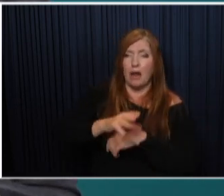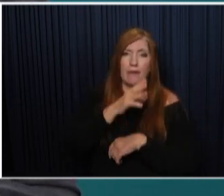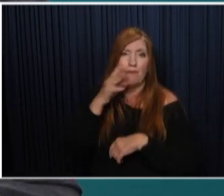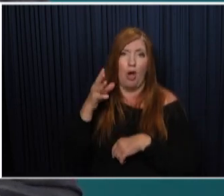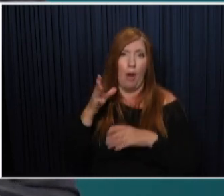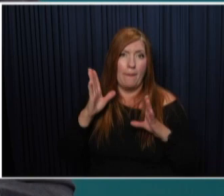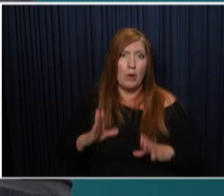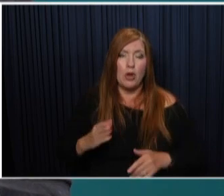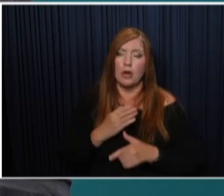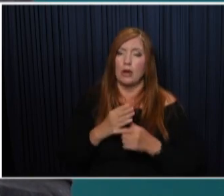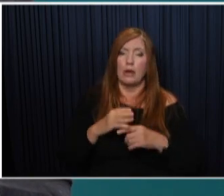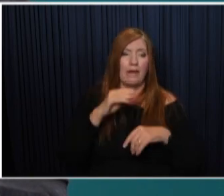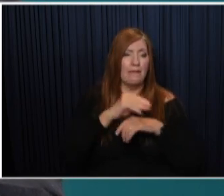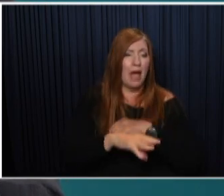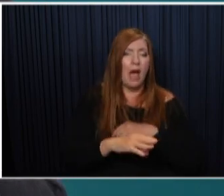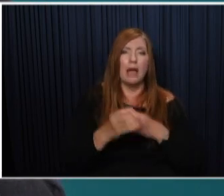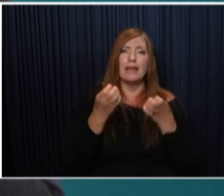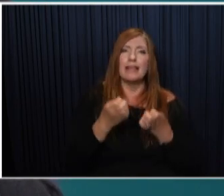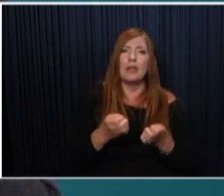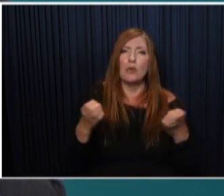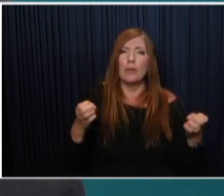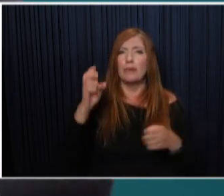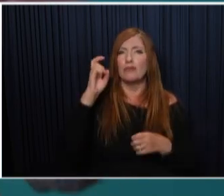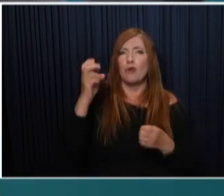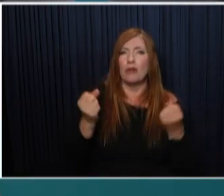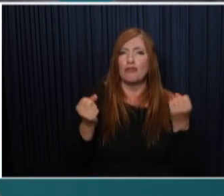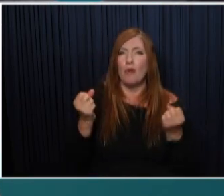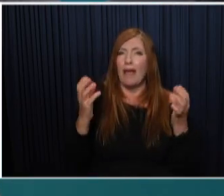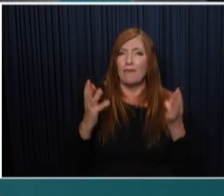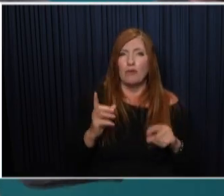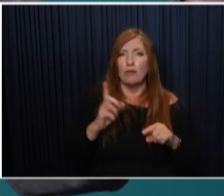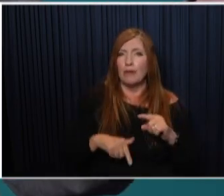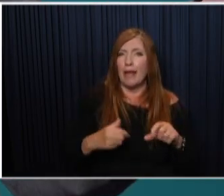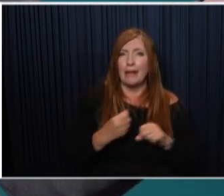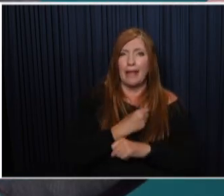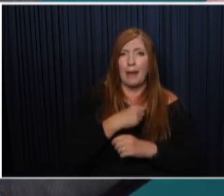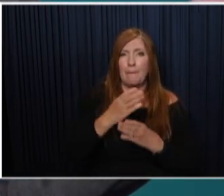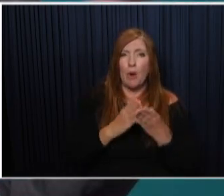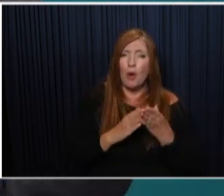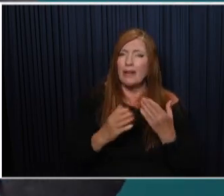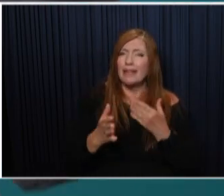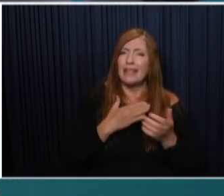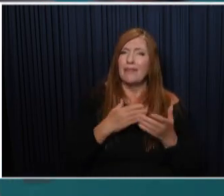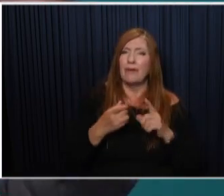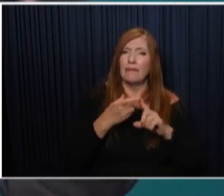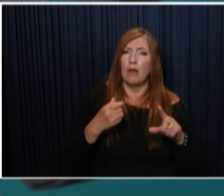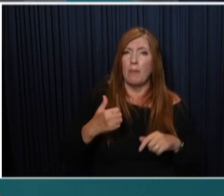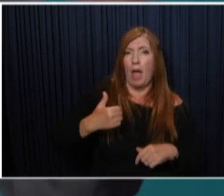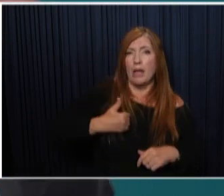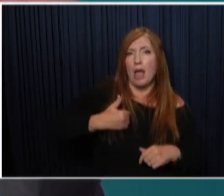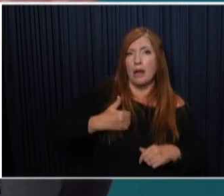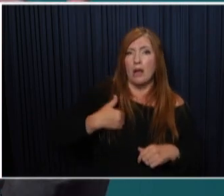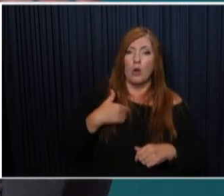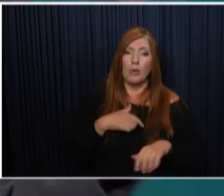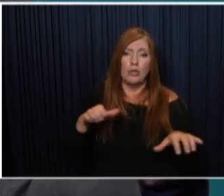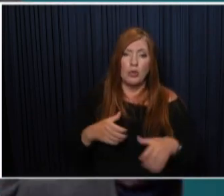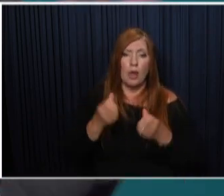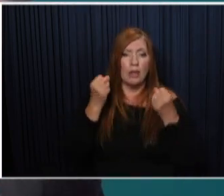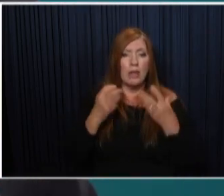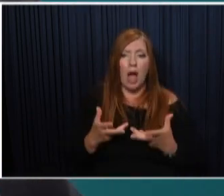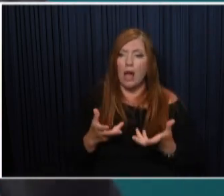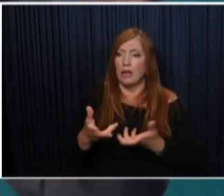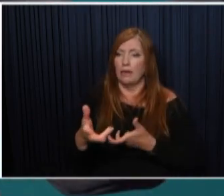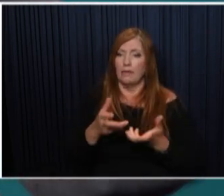the equipment. The truck drivers can't get parts and stuff, even from Canada. You know, and we do a lot of interstate commerce,